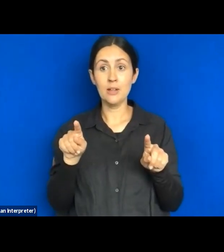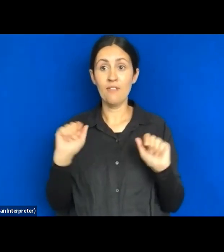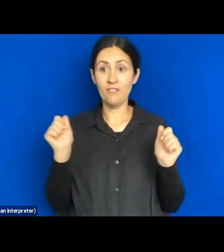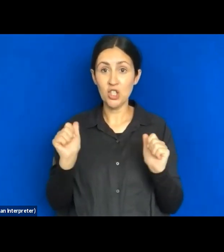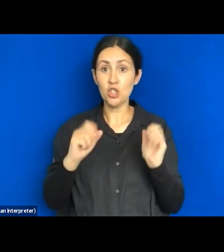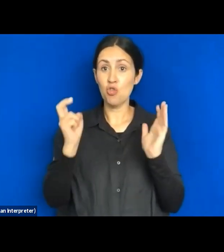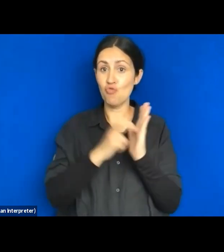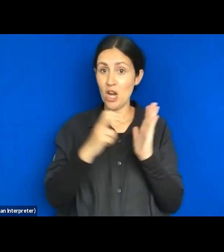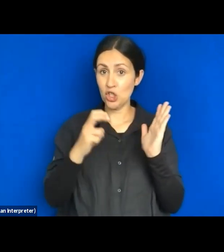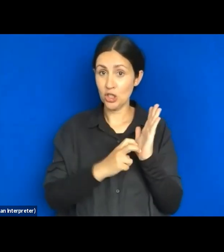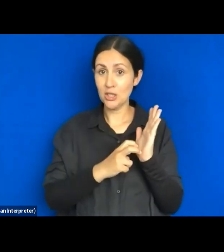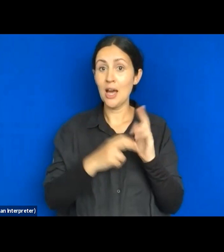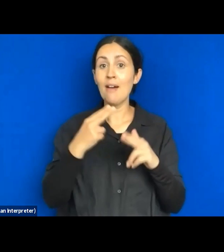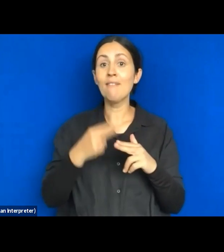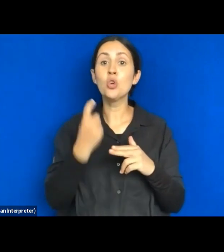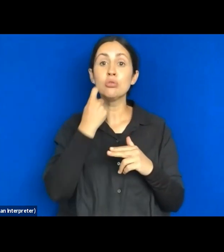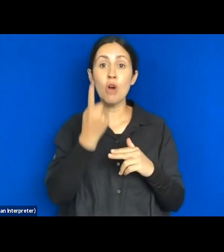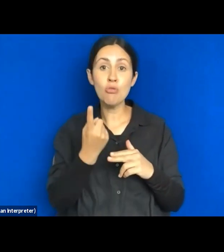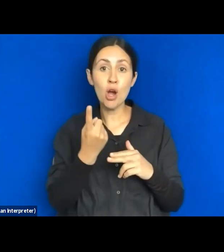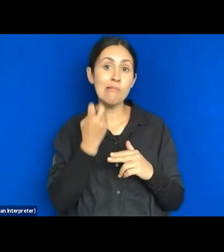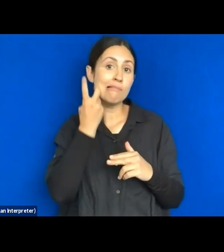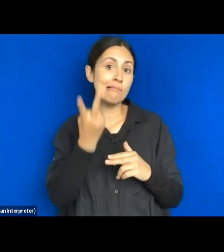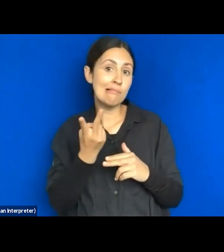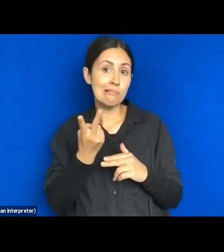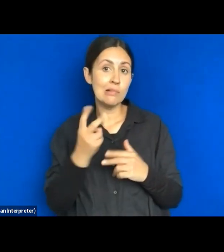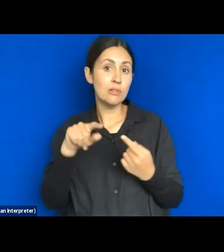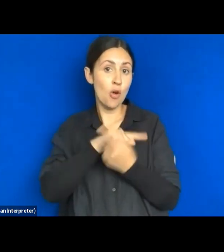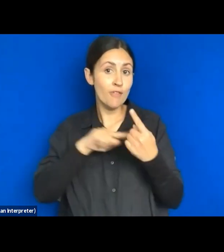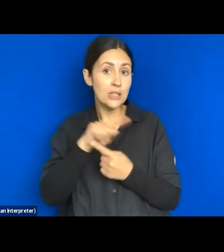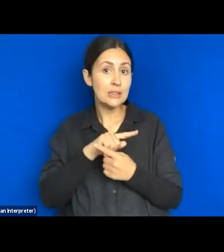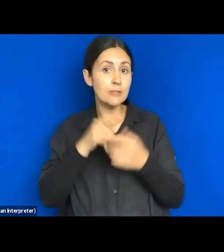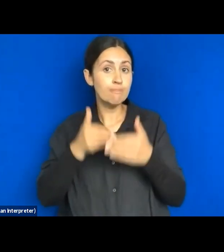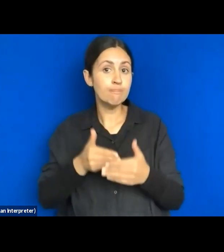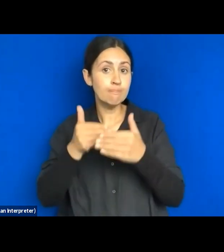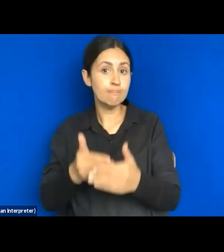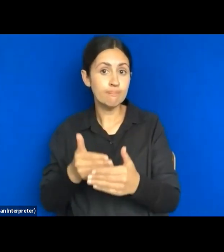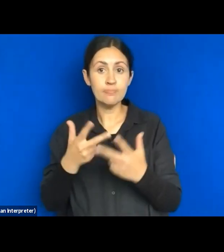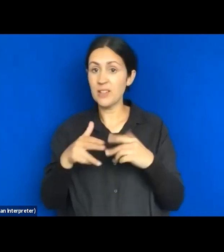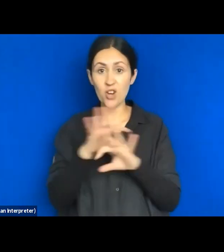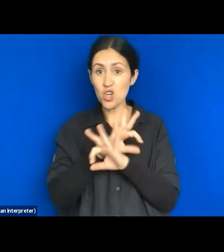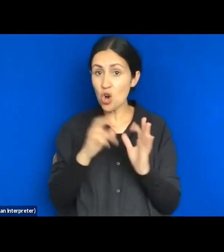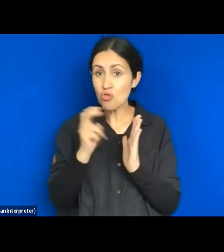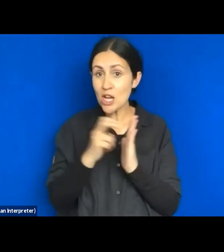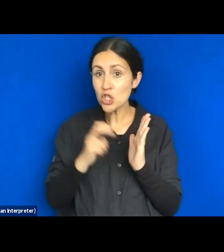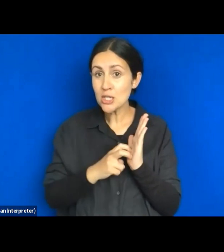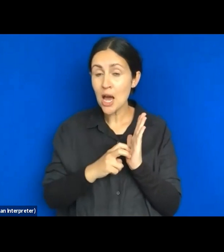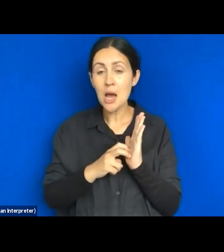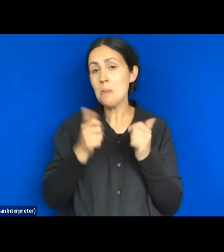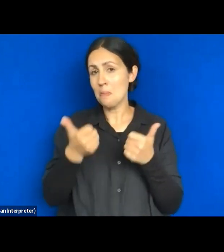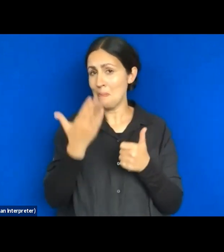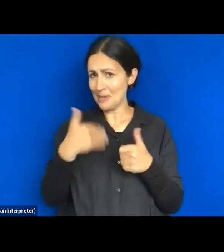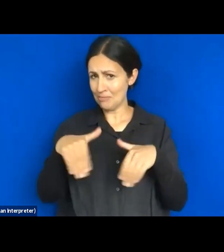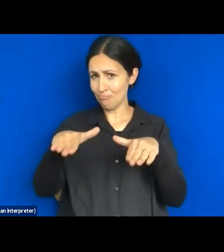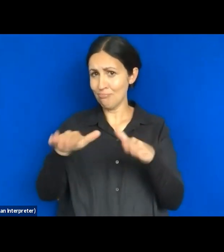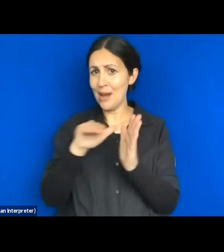registered for the sessions tomorrow and the next day, and that you will, and if you haven't, please go ahead